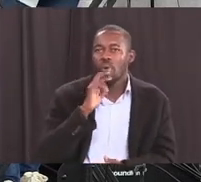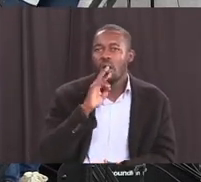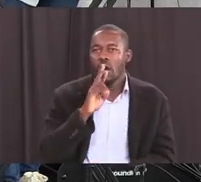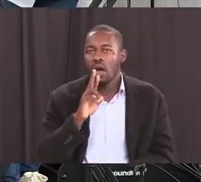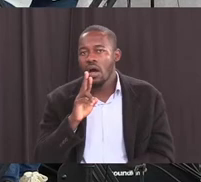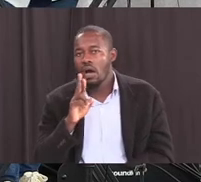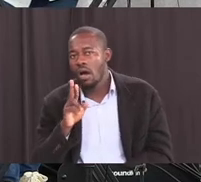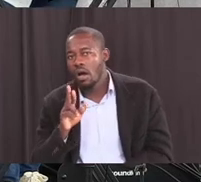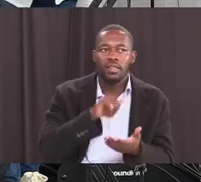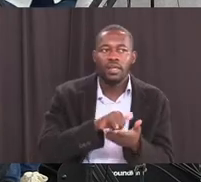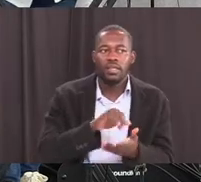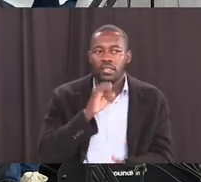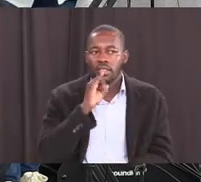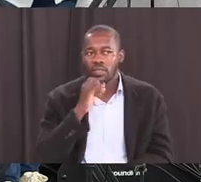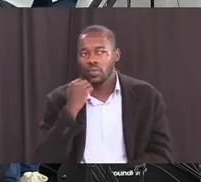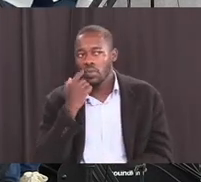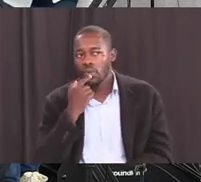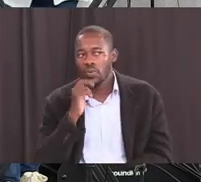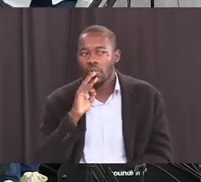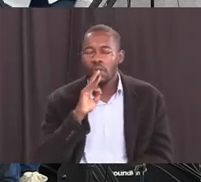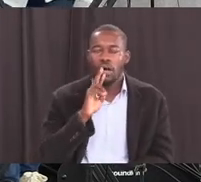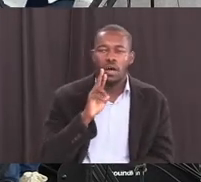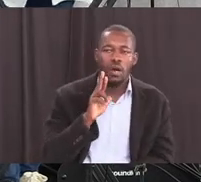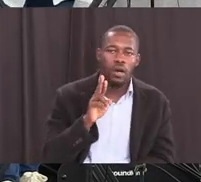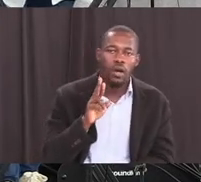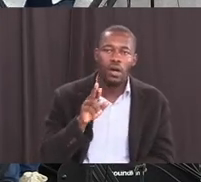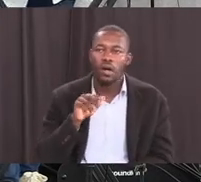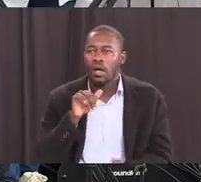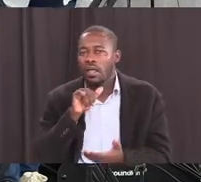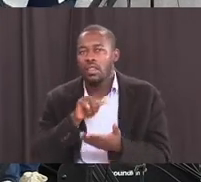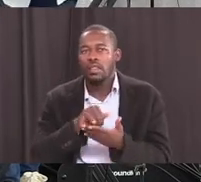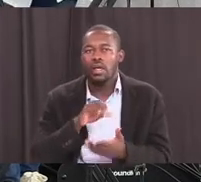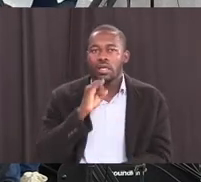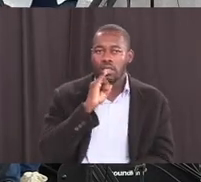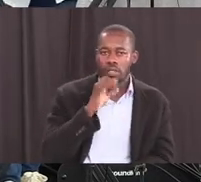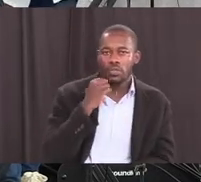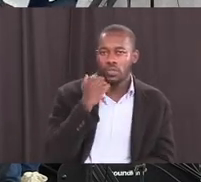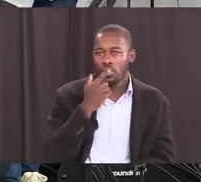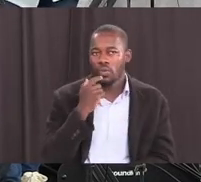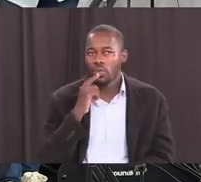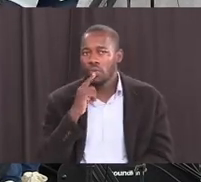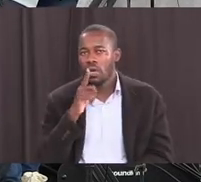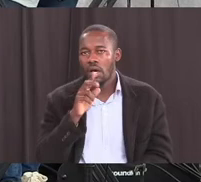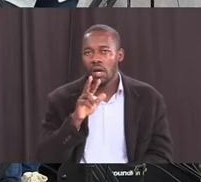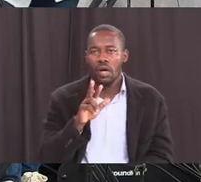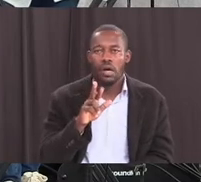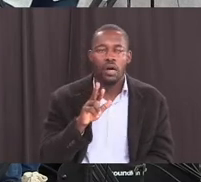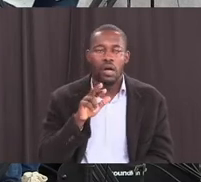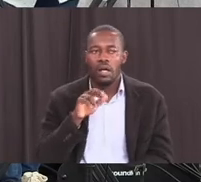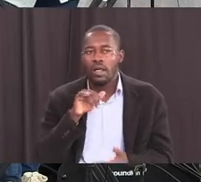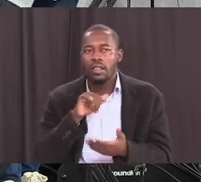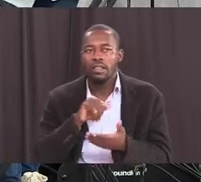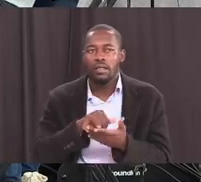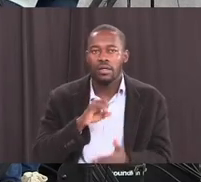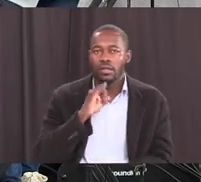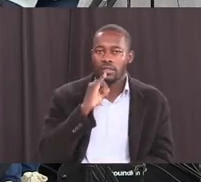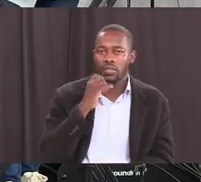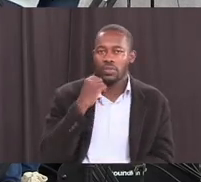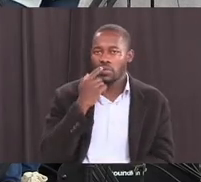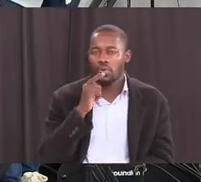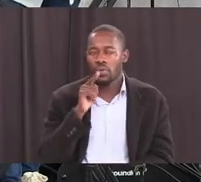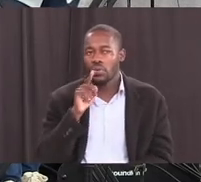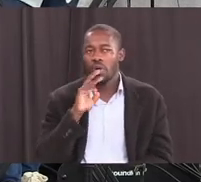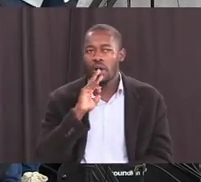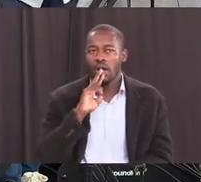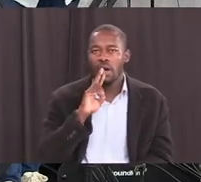you are. That is who you are. That is who you are. That is